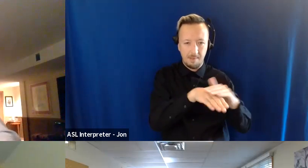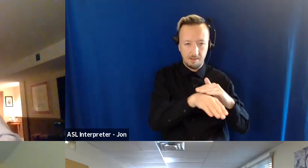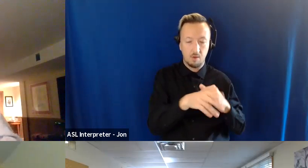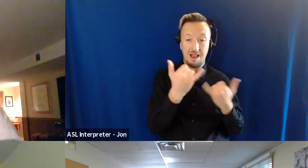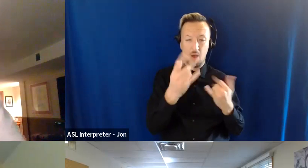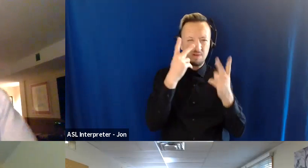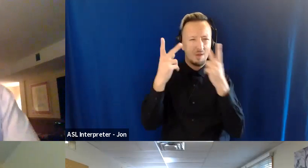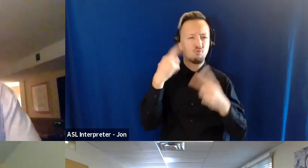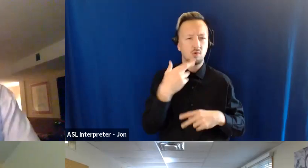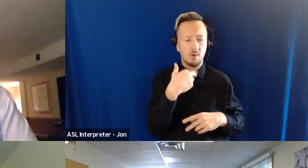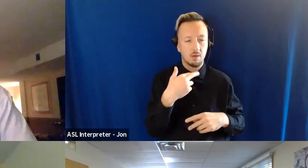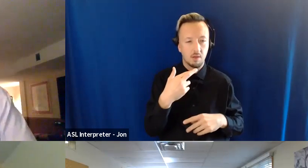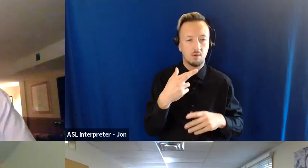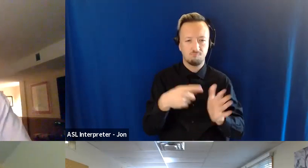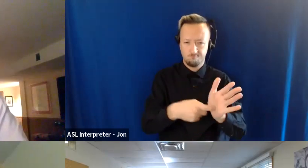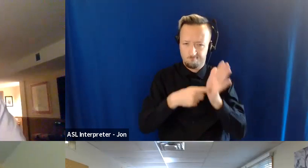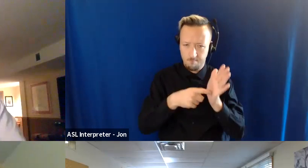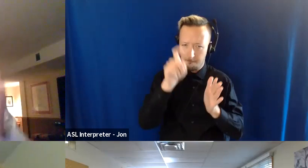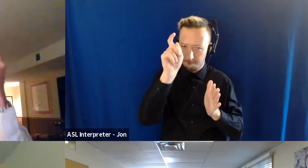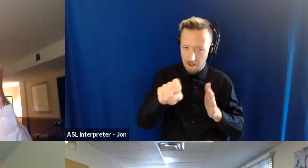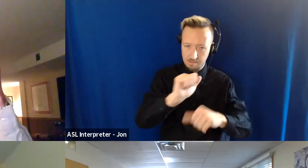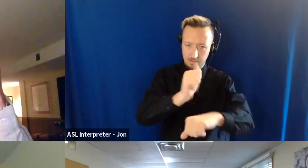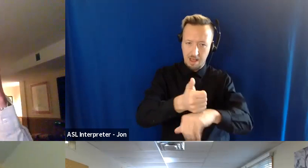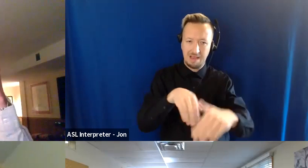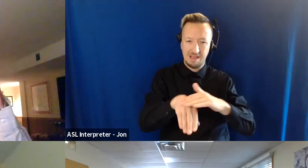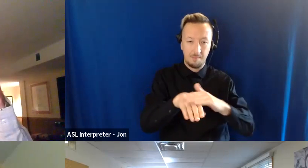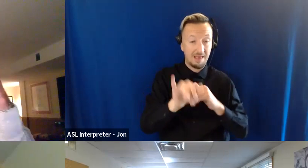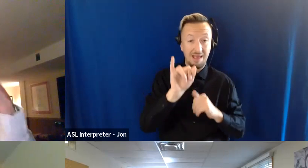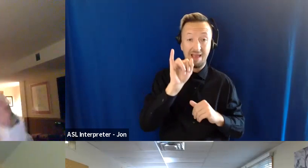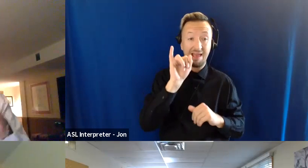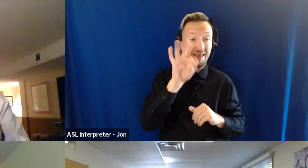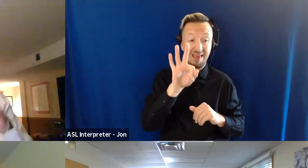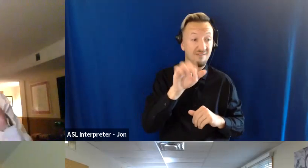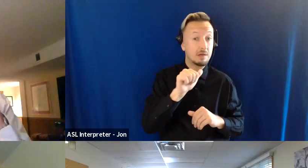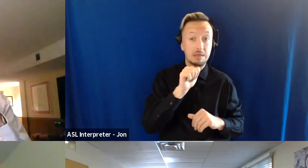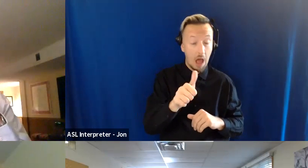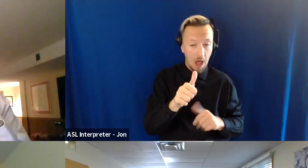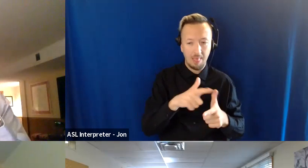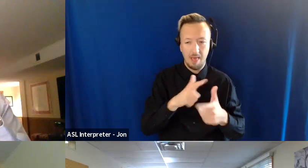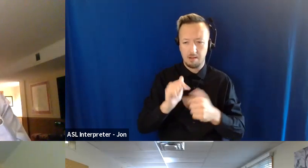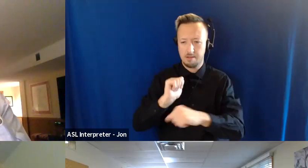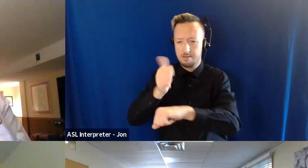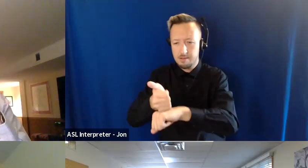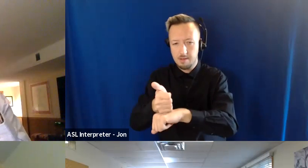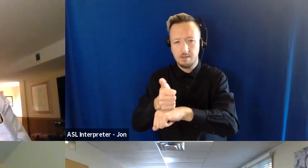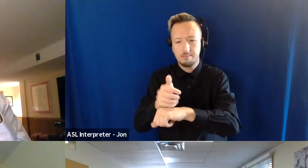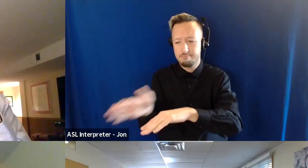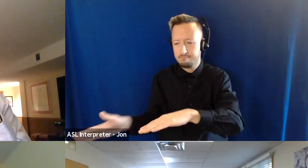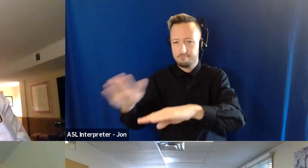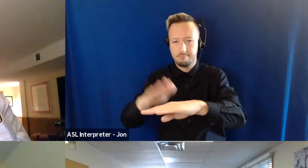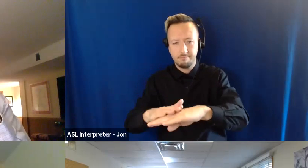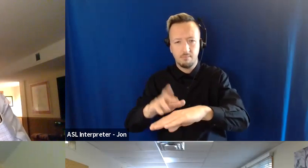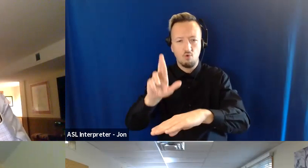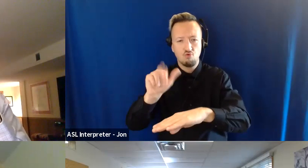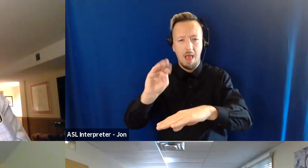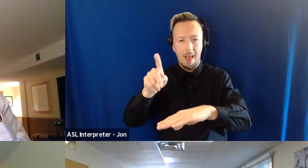more and more, that there is accessibility, and if not, they have some sort of portable ramp that they can bring in and to get the person